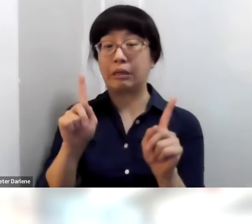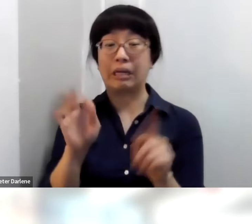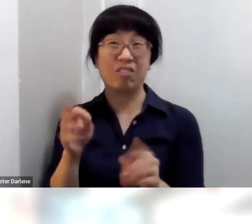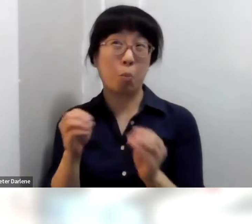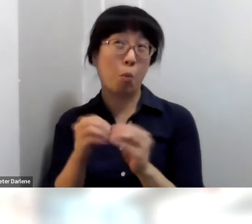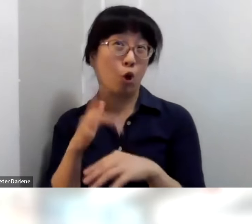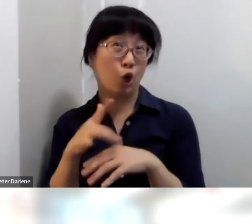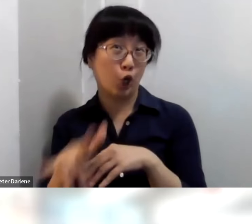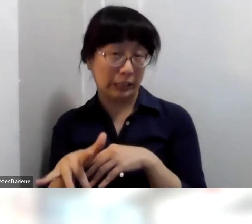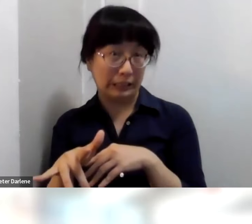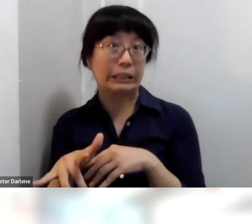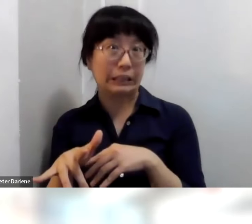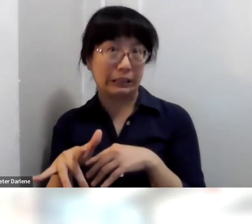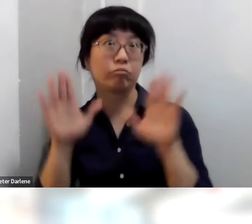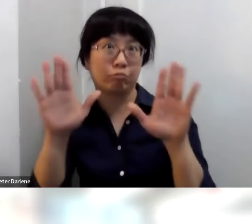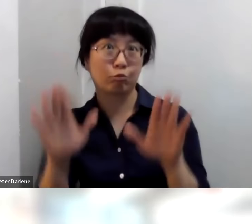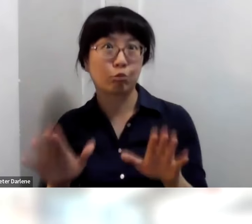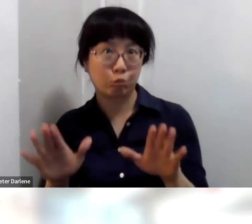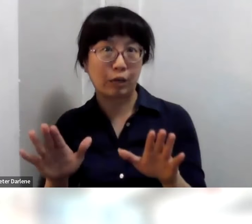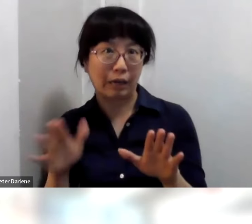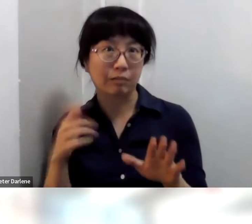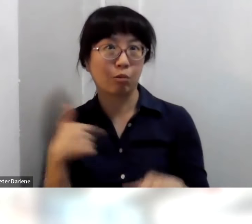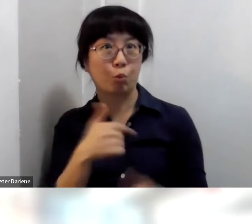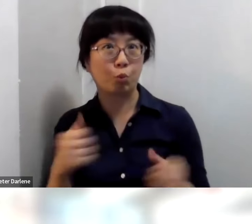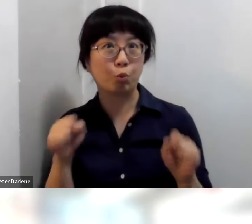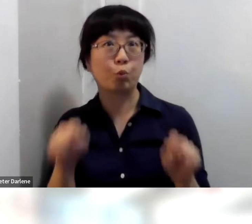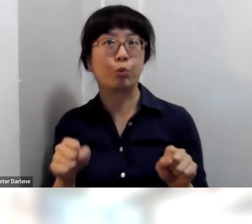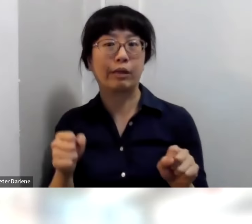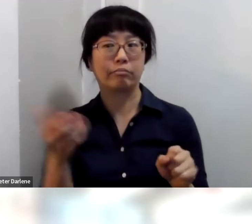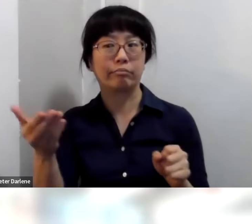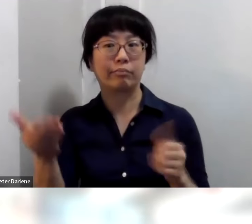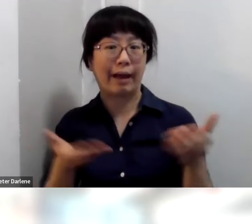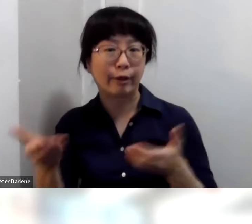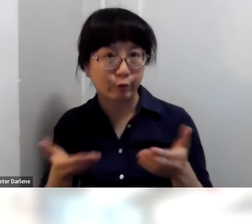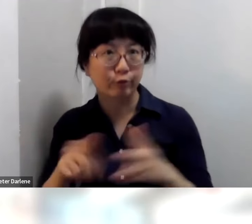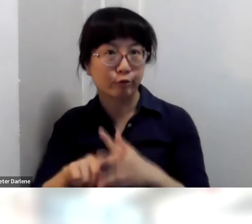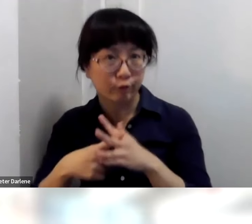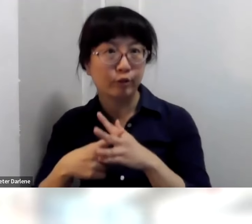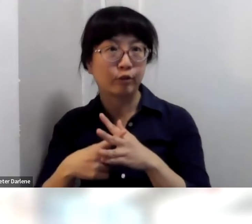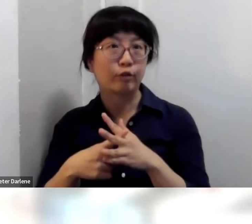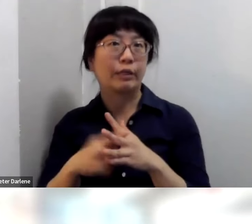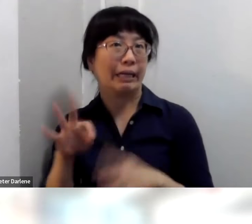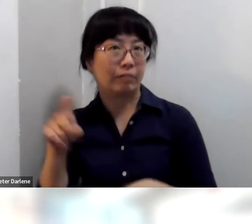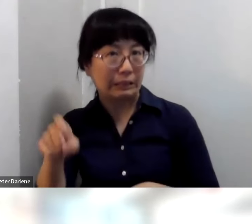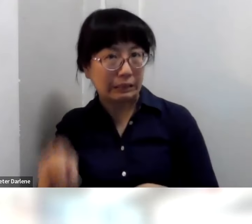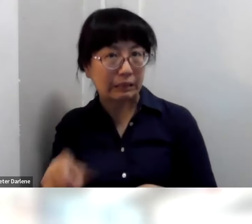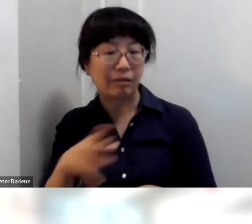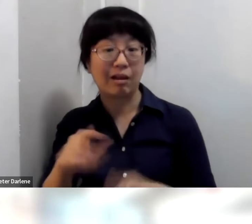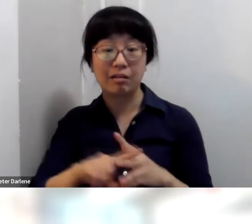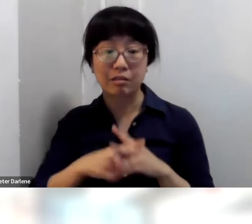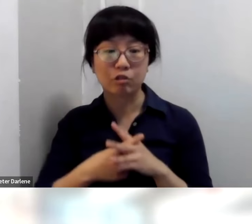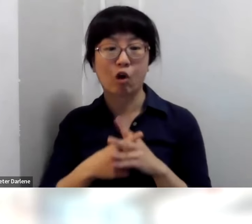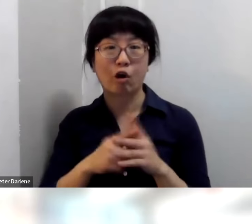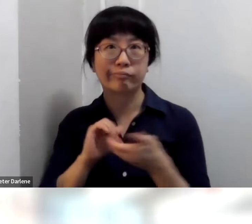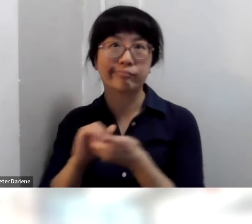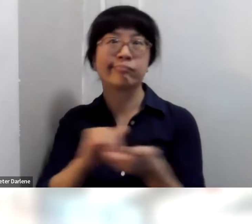earlier, that would be great. So that way, like I said, we can get the hiring stuff started if we need to do that, and just start working